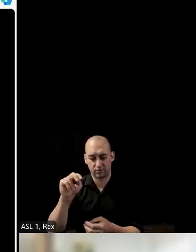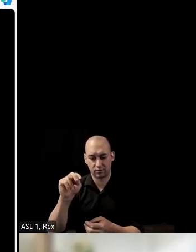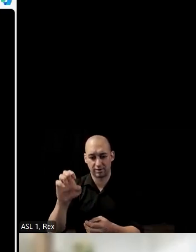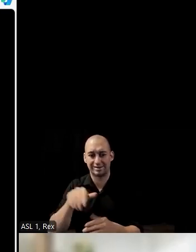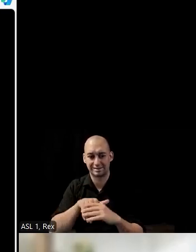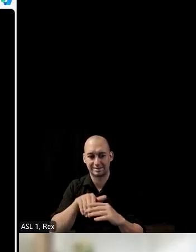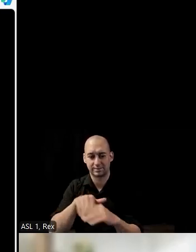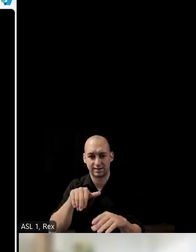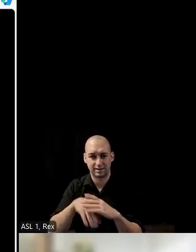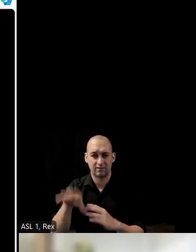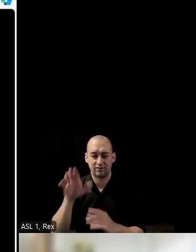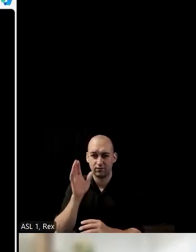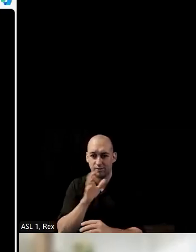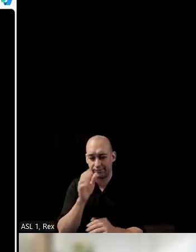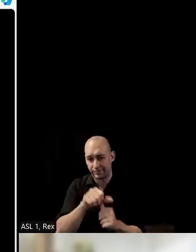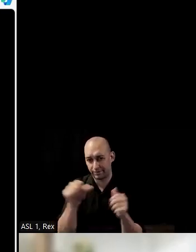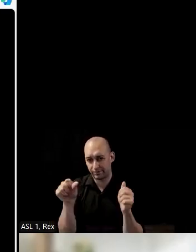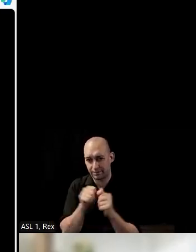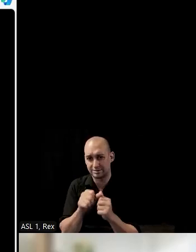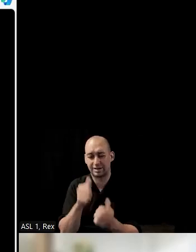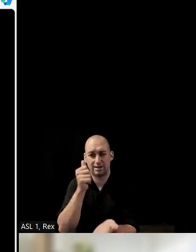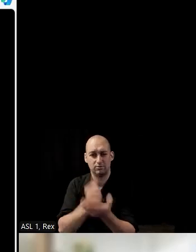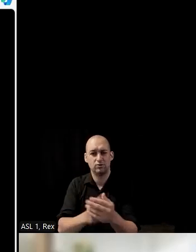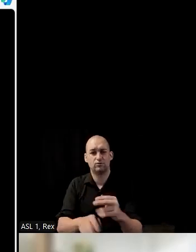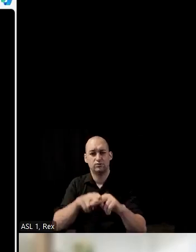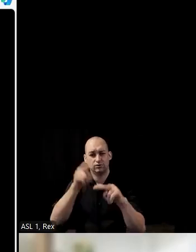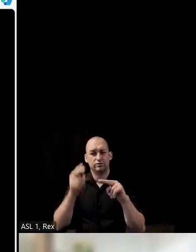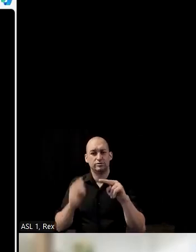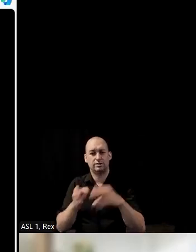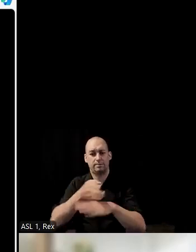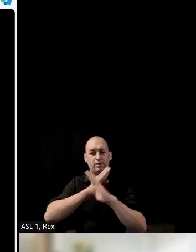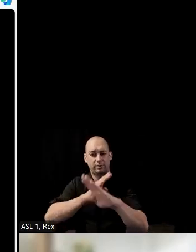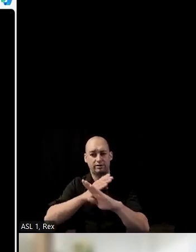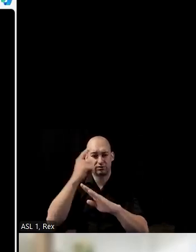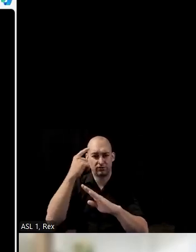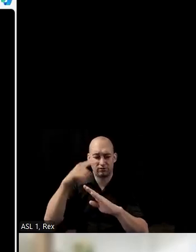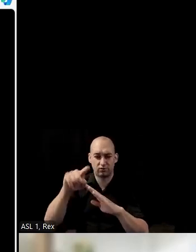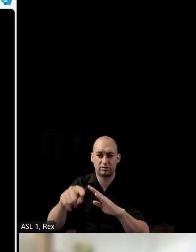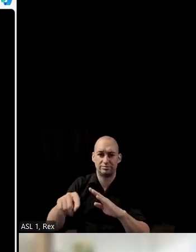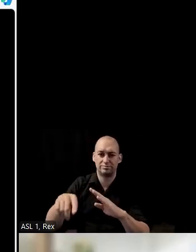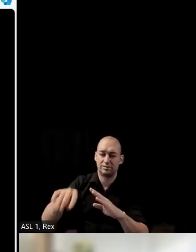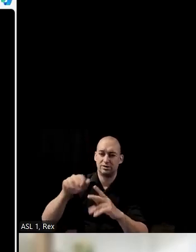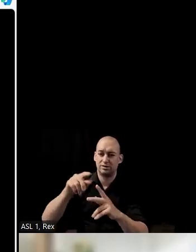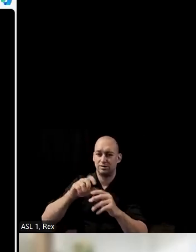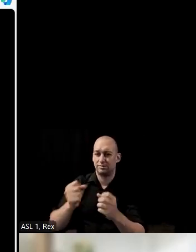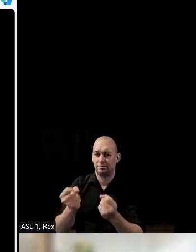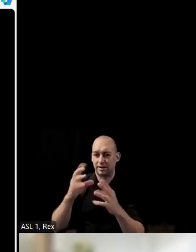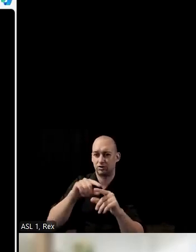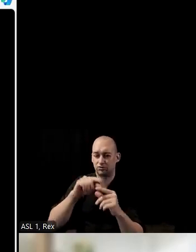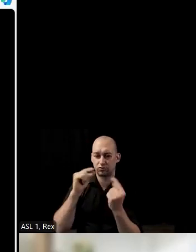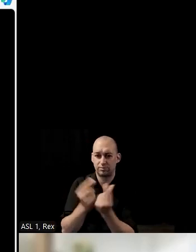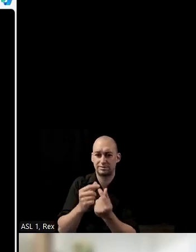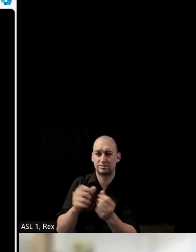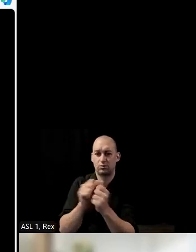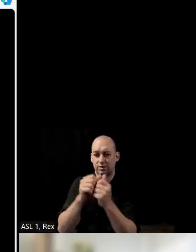rural and remote areas, and helps reduce barriers to access for marginalized groups, such as transportations or language access.